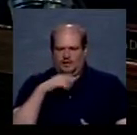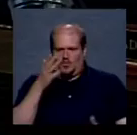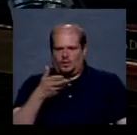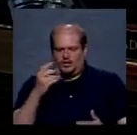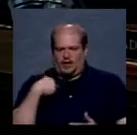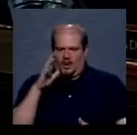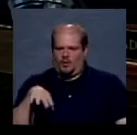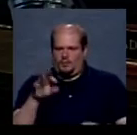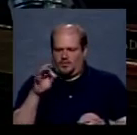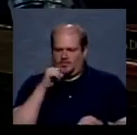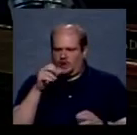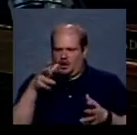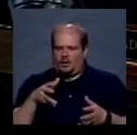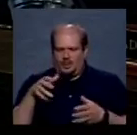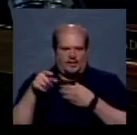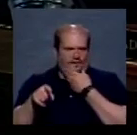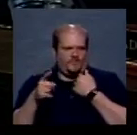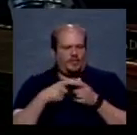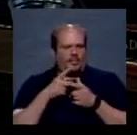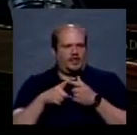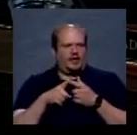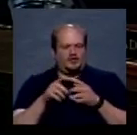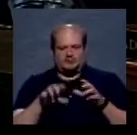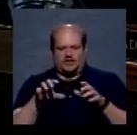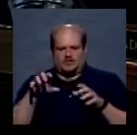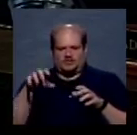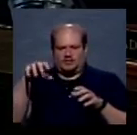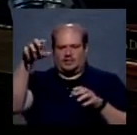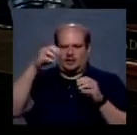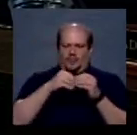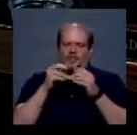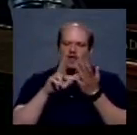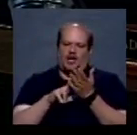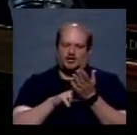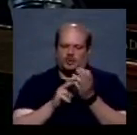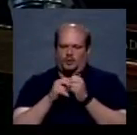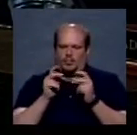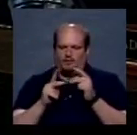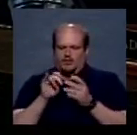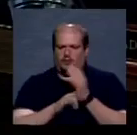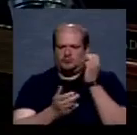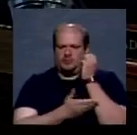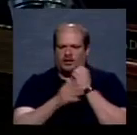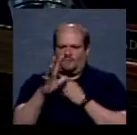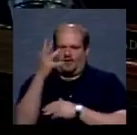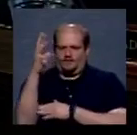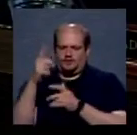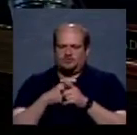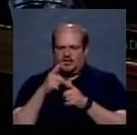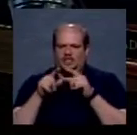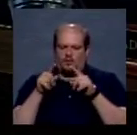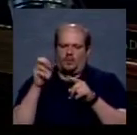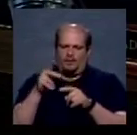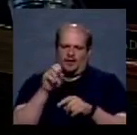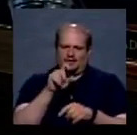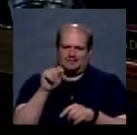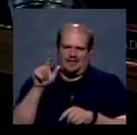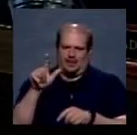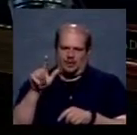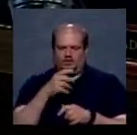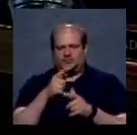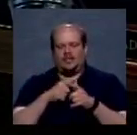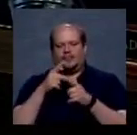up. I'm not going to leave them. And he kept stacking more and more. He contracted with the people to cut five trees, and they went back to St. Louis.